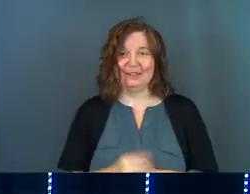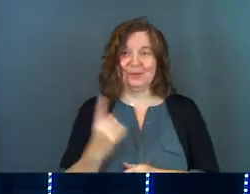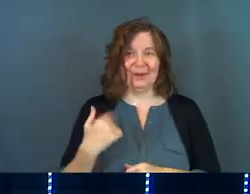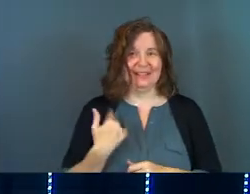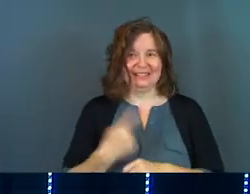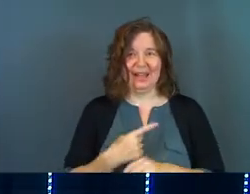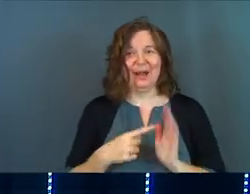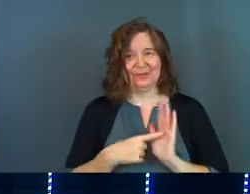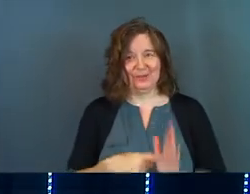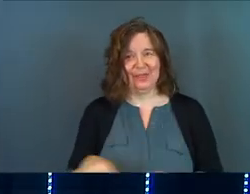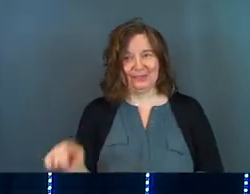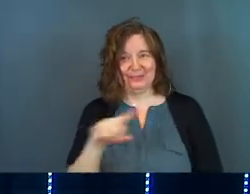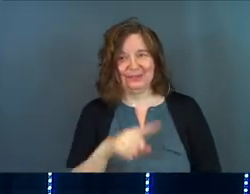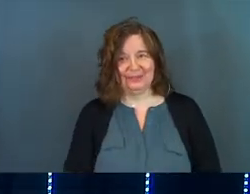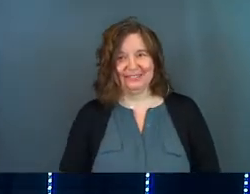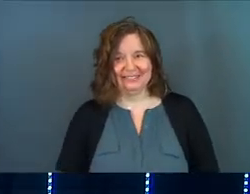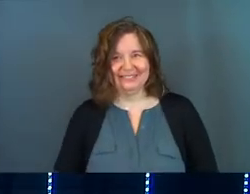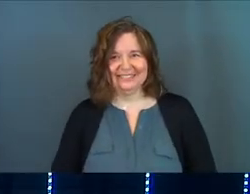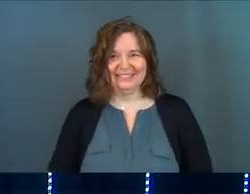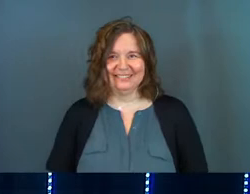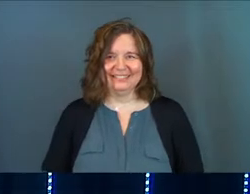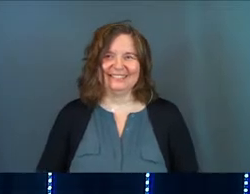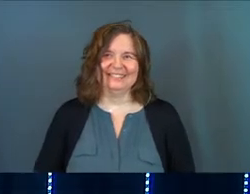One of these days, I'll show that to you.